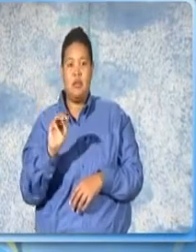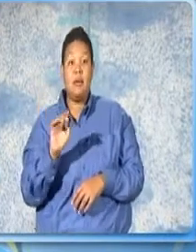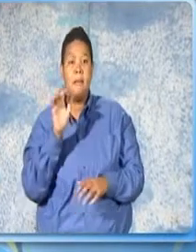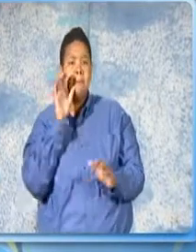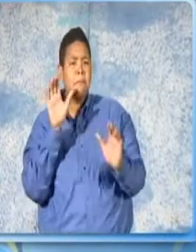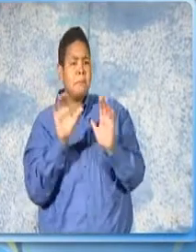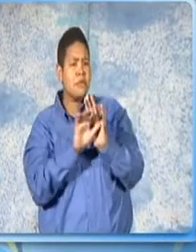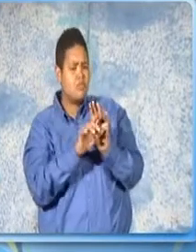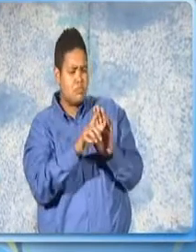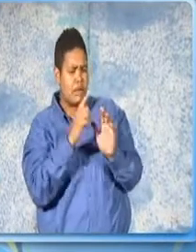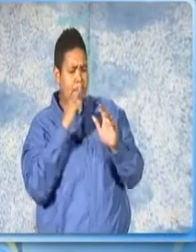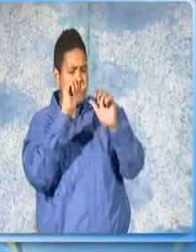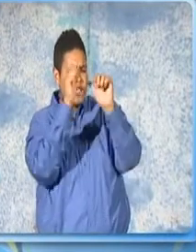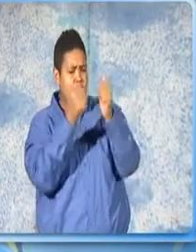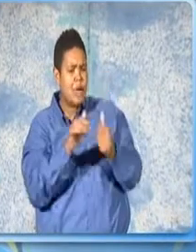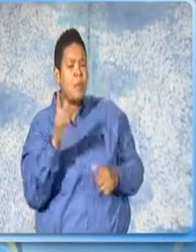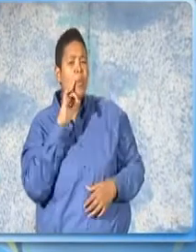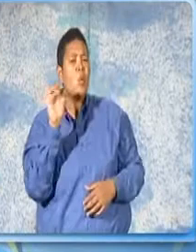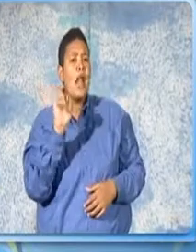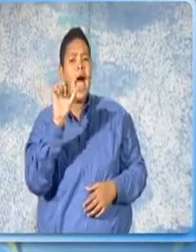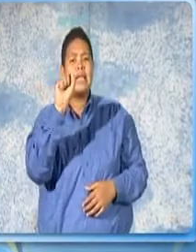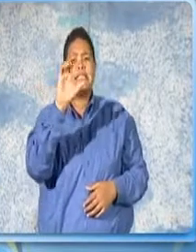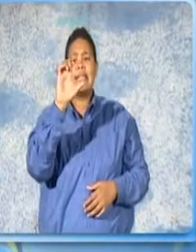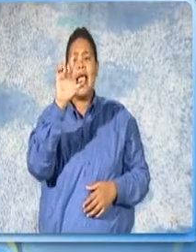to have the shape of a scalene triangle.